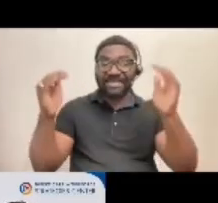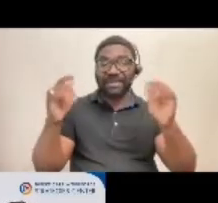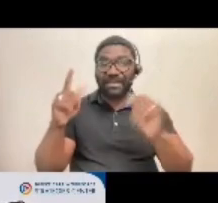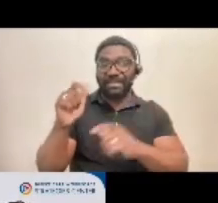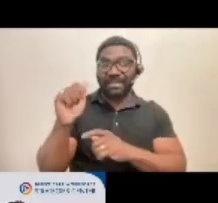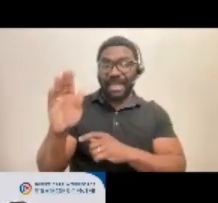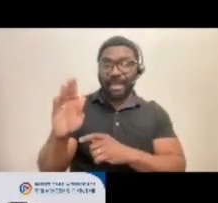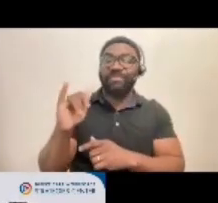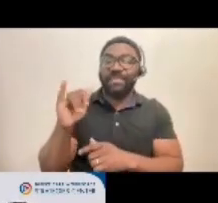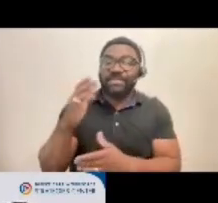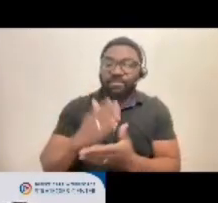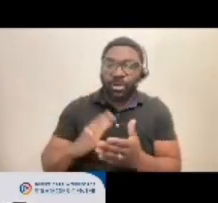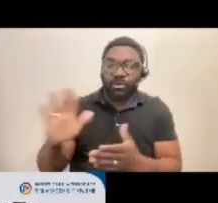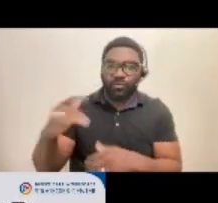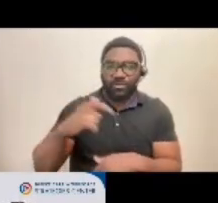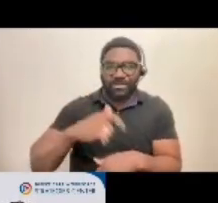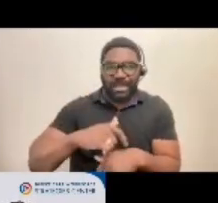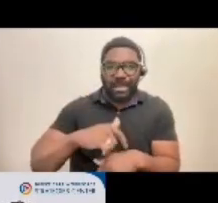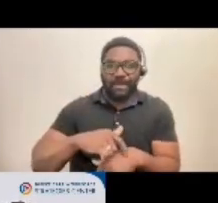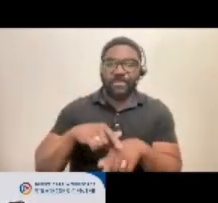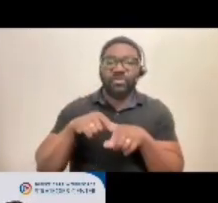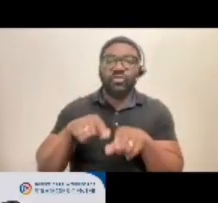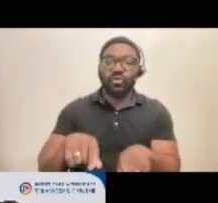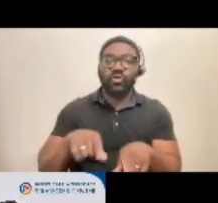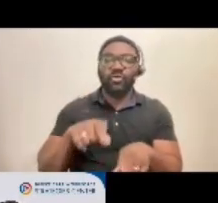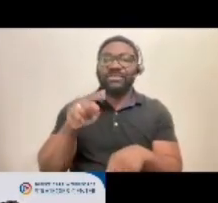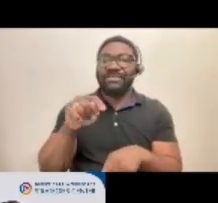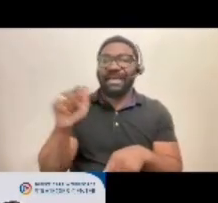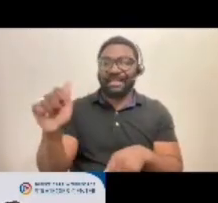time commitment that you are receiving through the technical